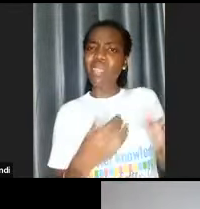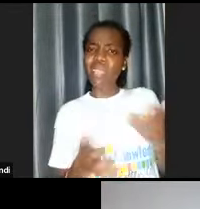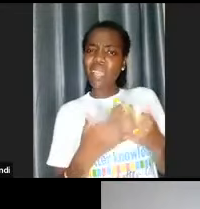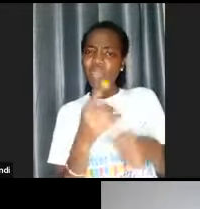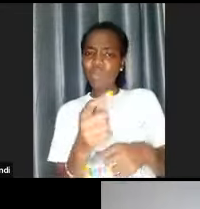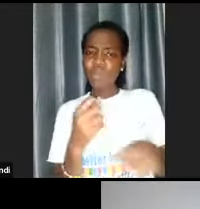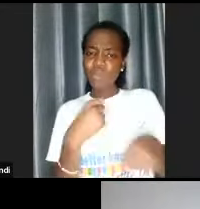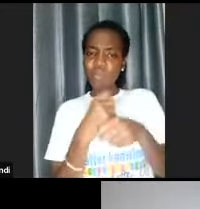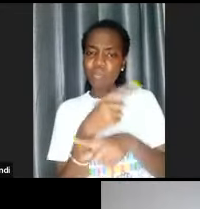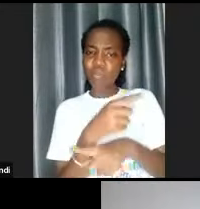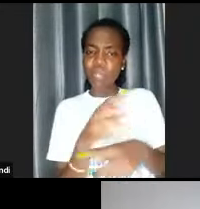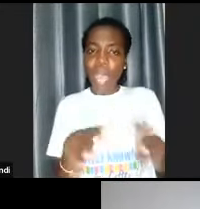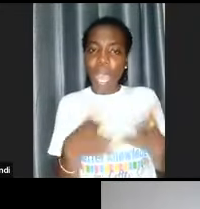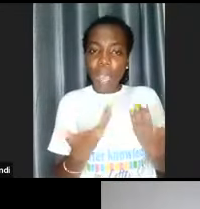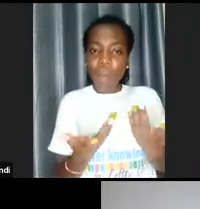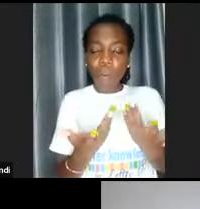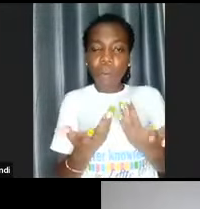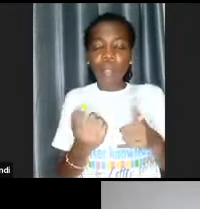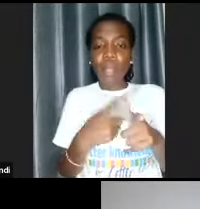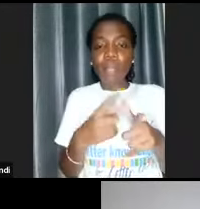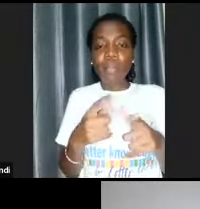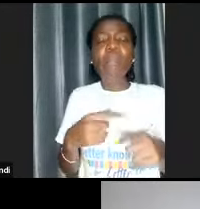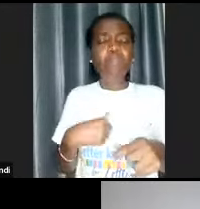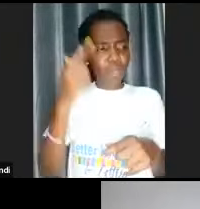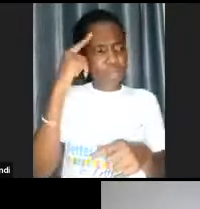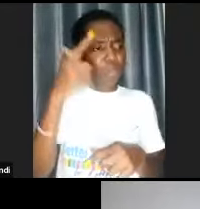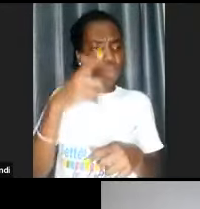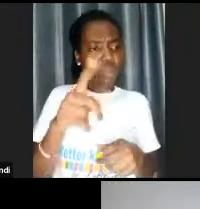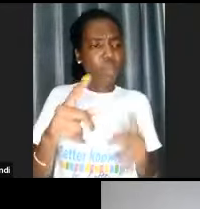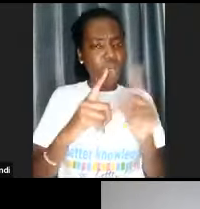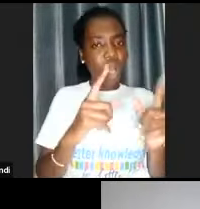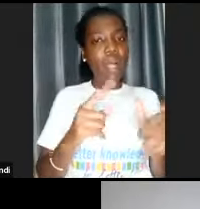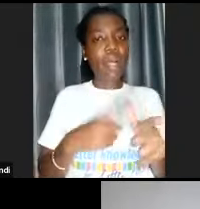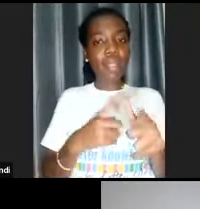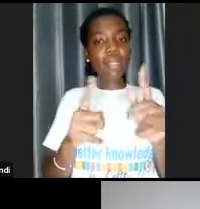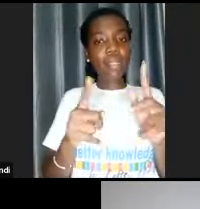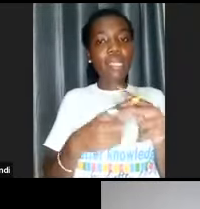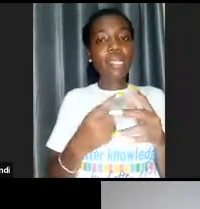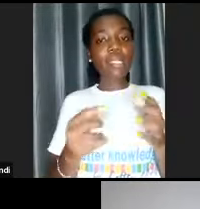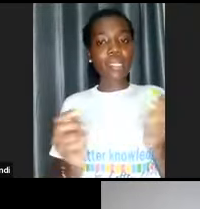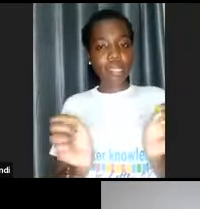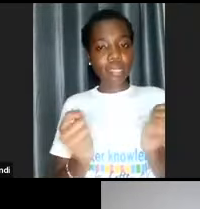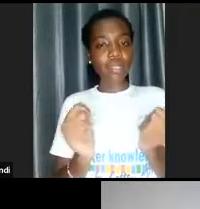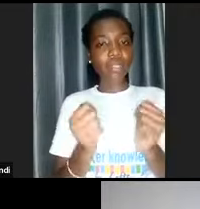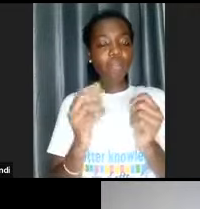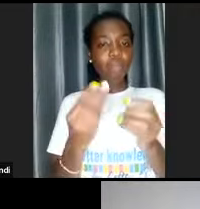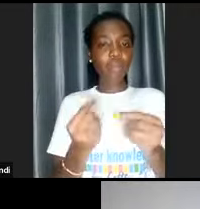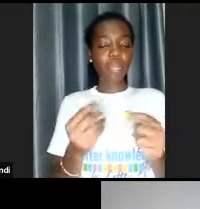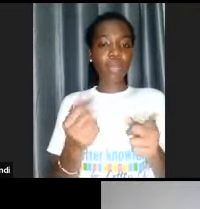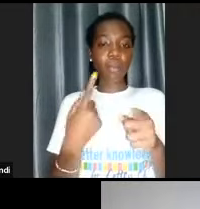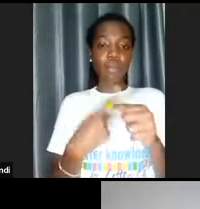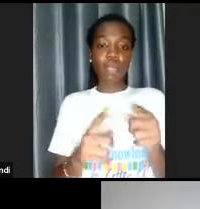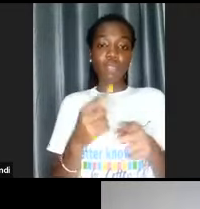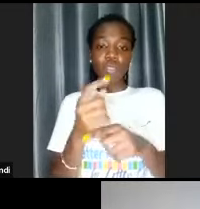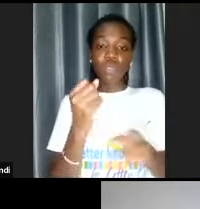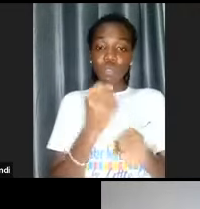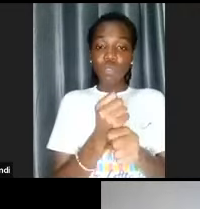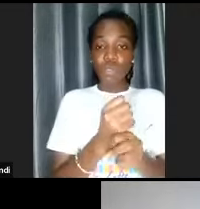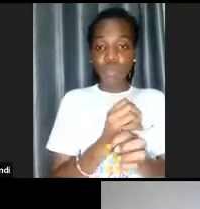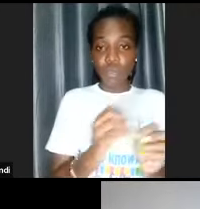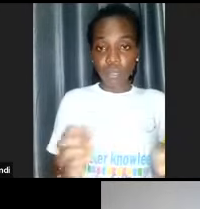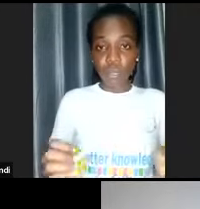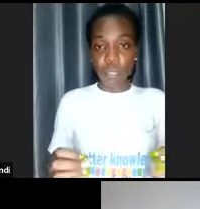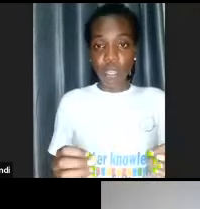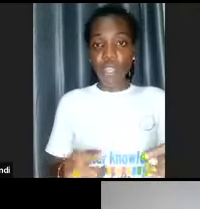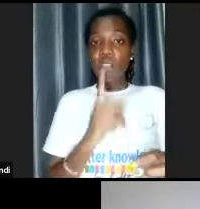came and talked to you and immediately started saving money. Now you have this big investment company. And that told me, Gabriel, actually, you changed